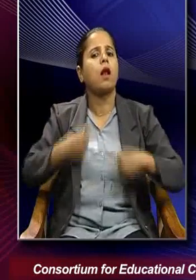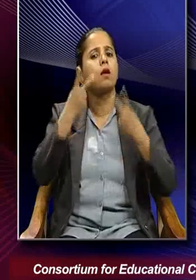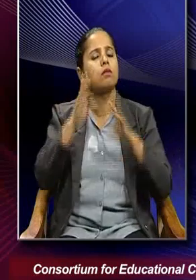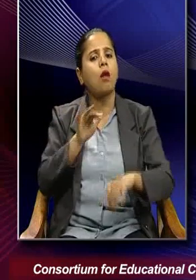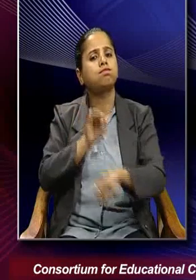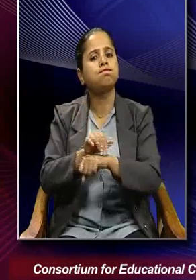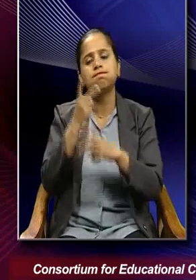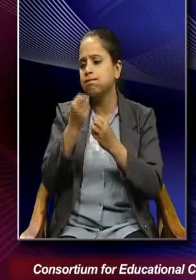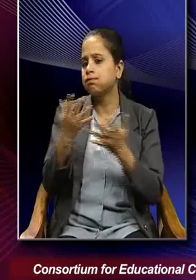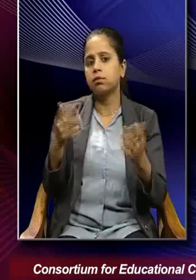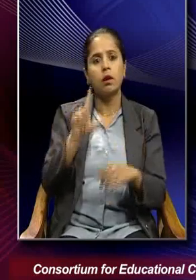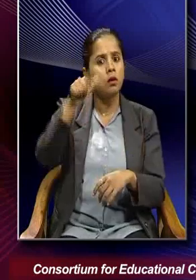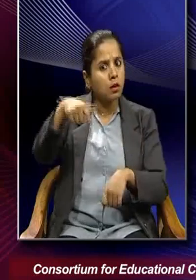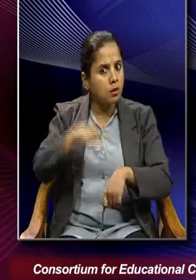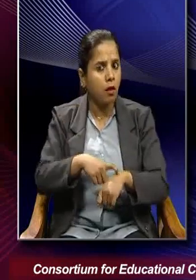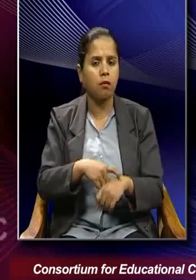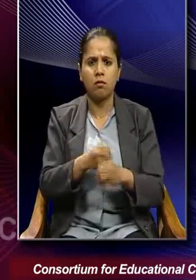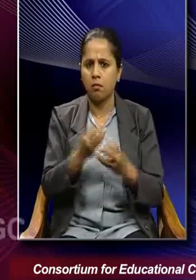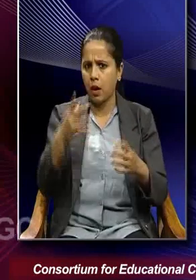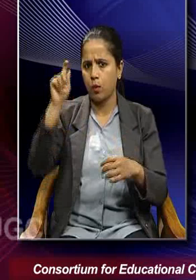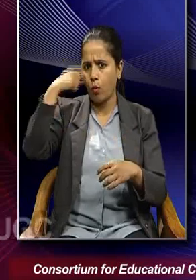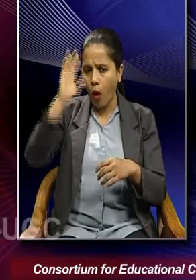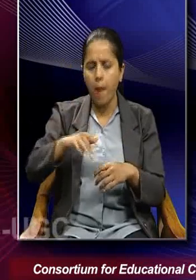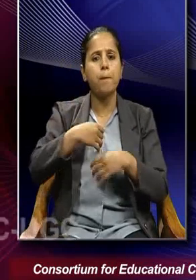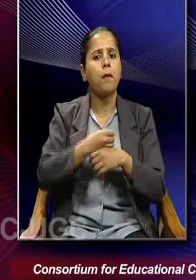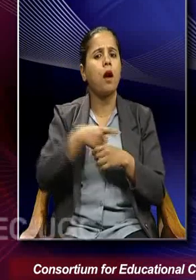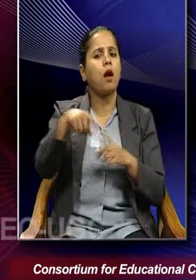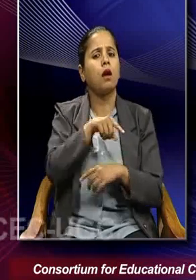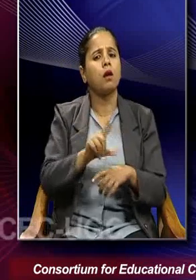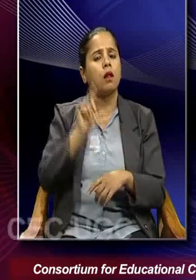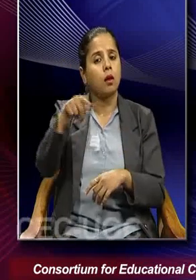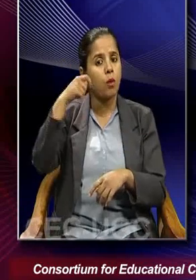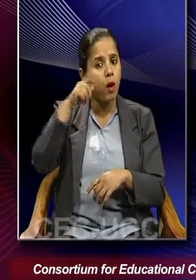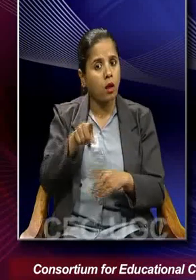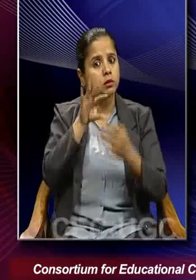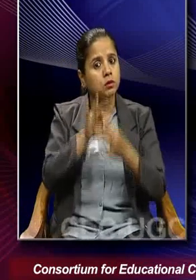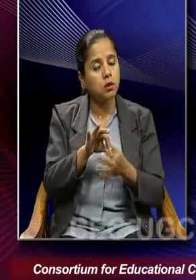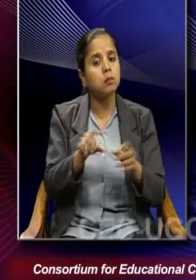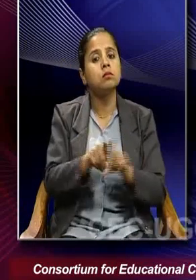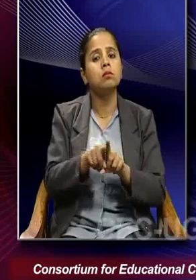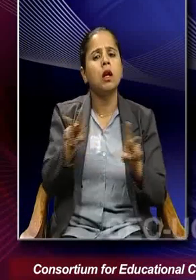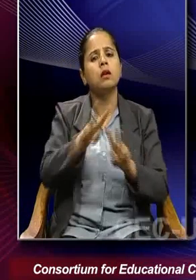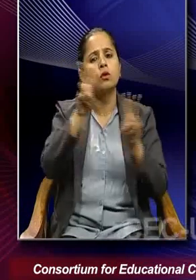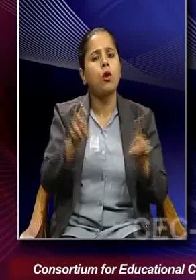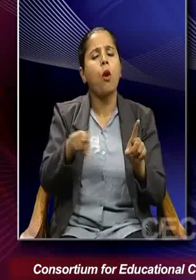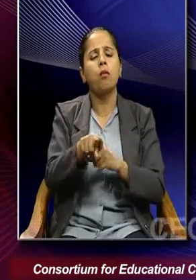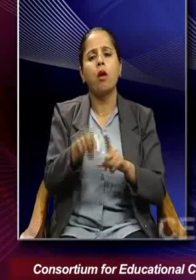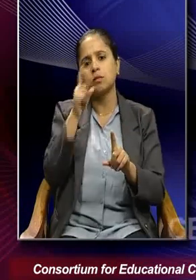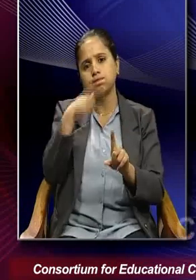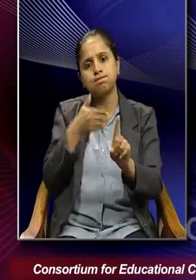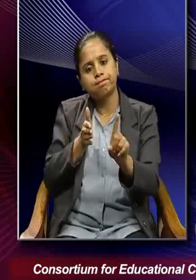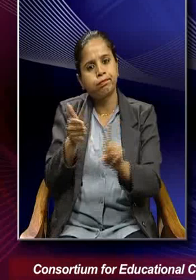that in later times a number of films they have been made in the later times dealing with such kinds